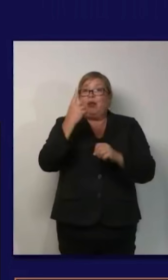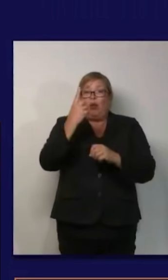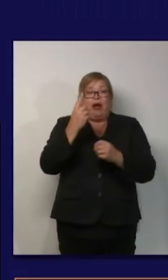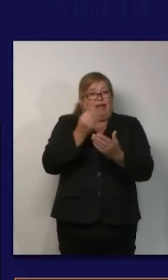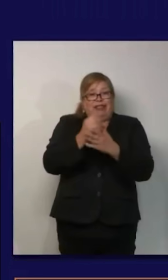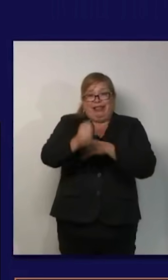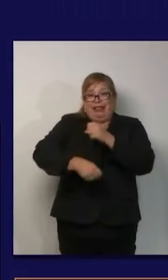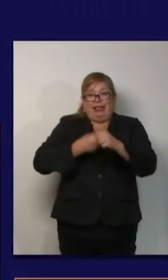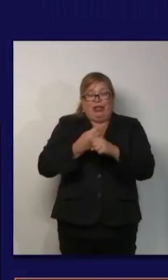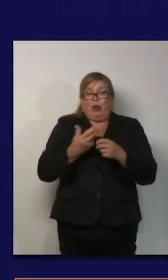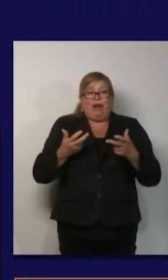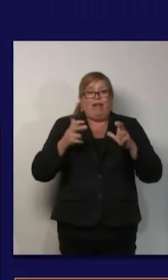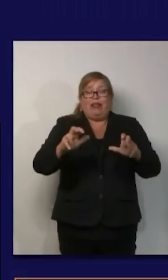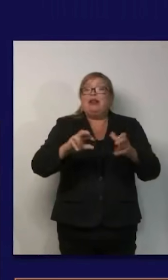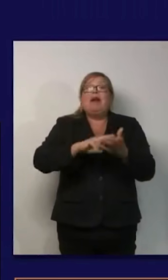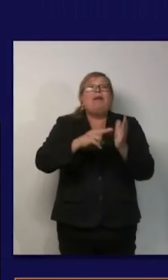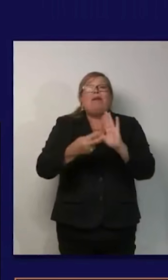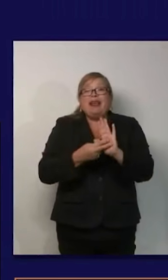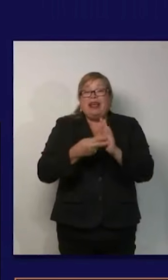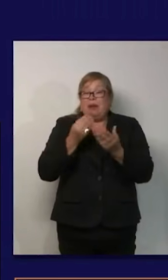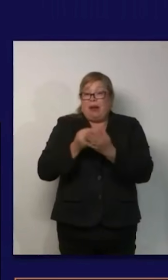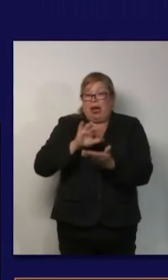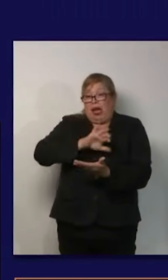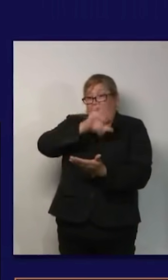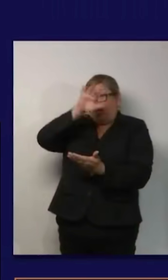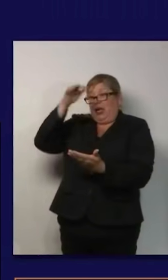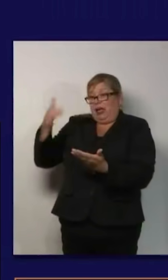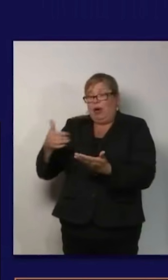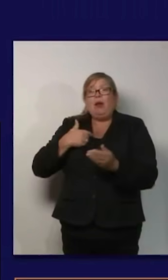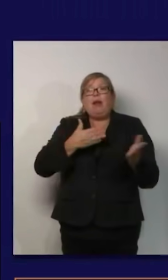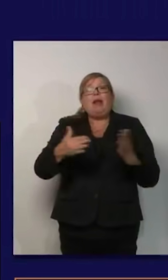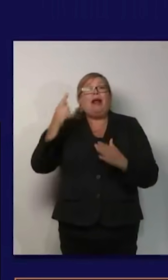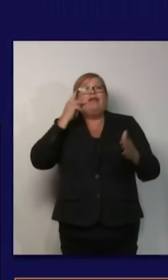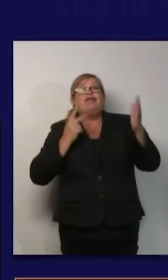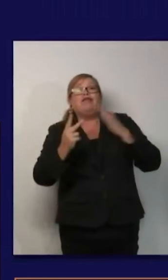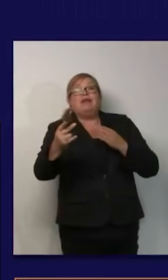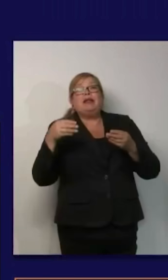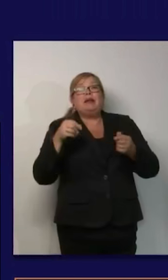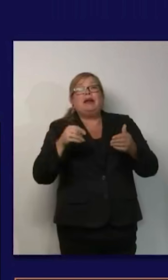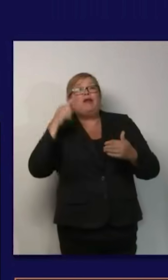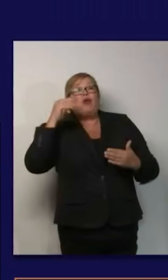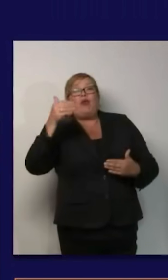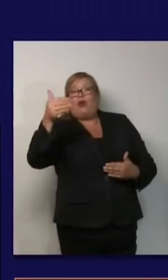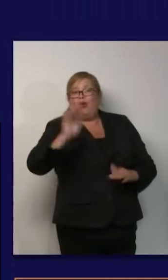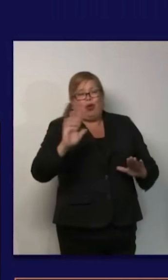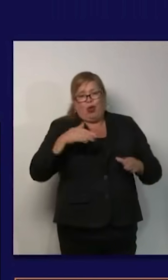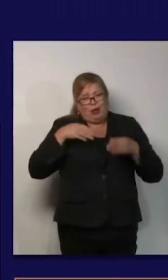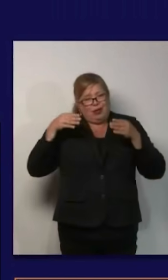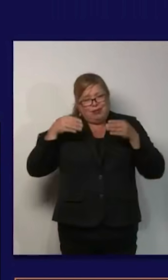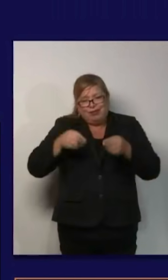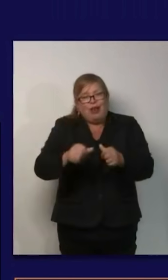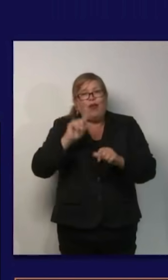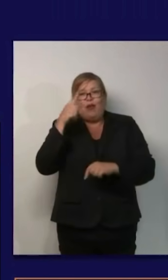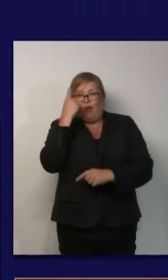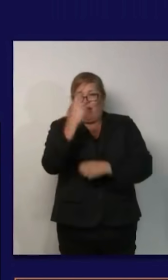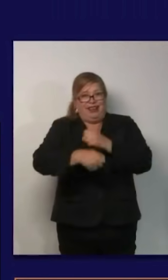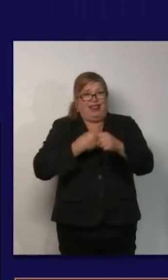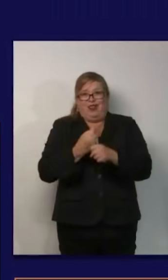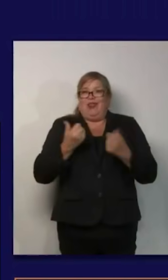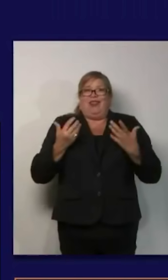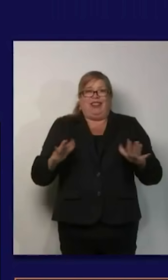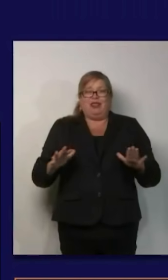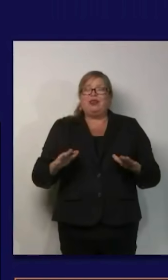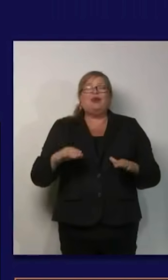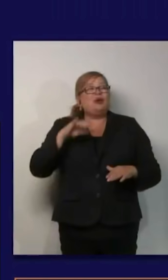investment, meaning we tried to reduce the amount of ongoing expenditure substantially, thus the 12% reflected in this slide of